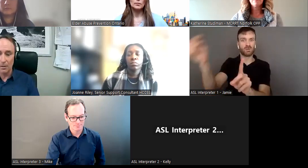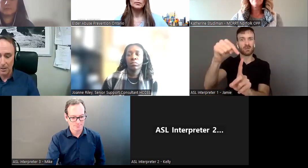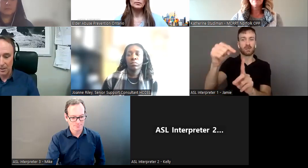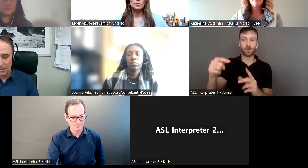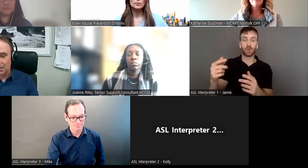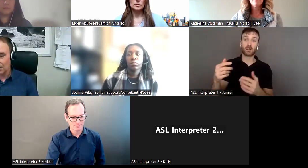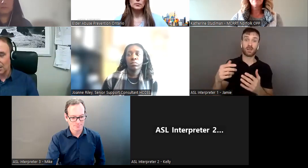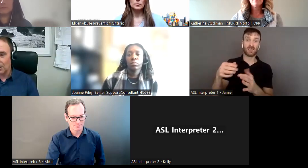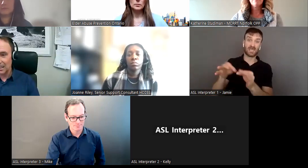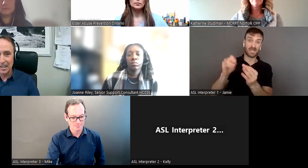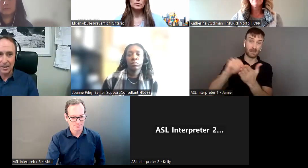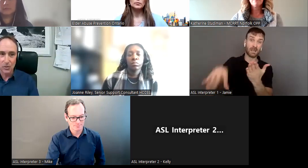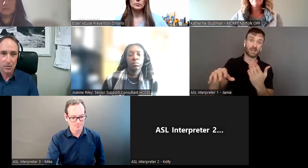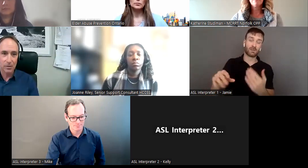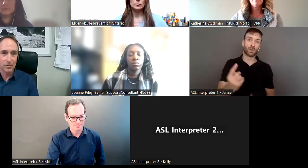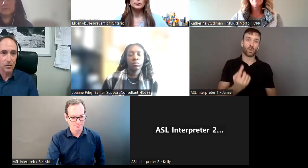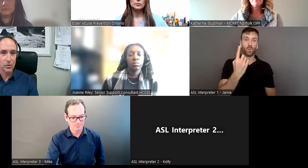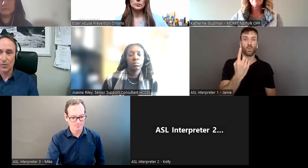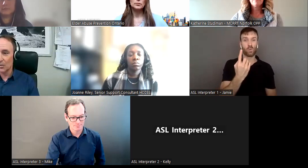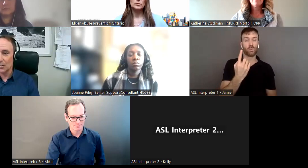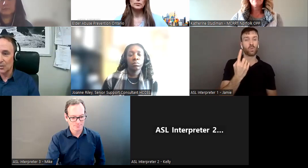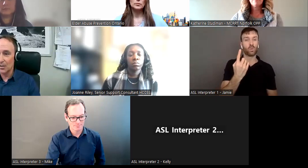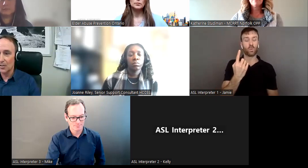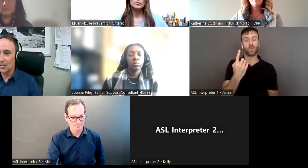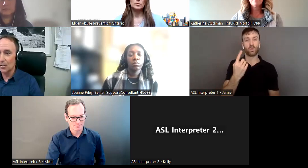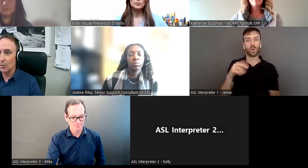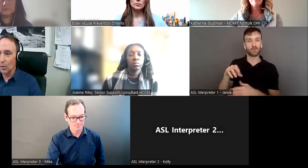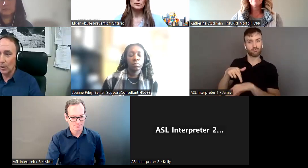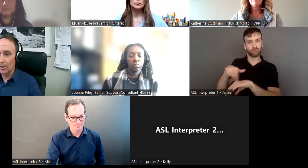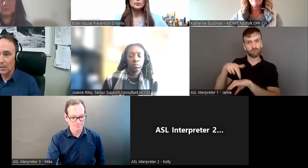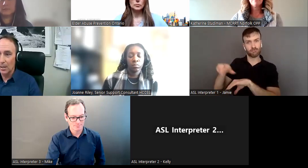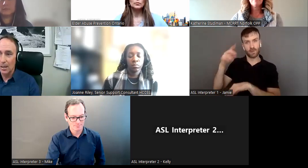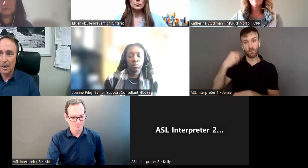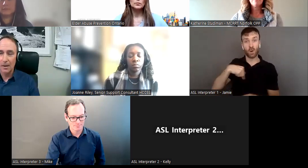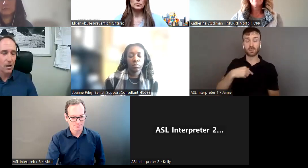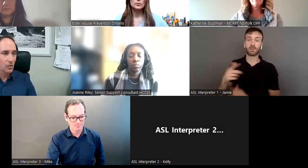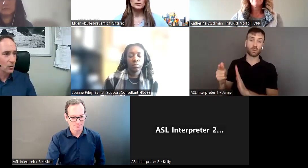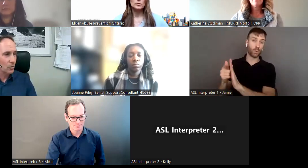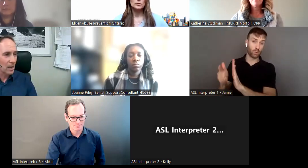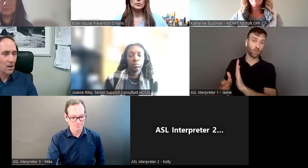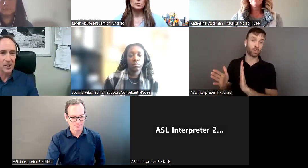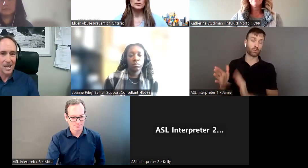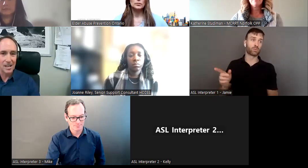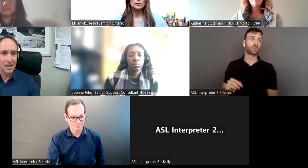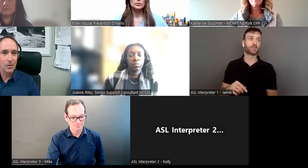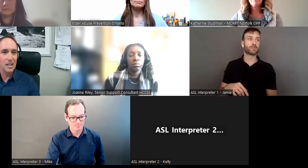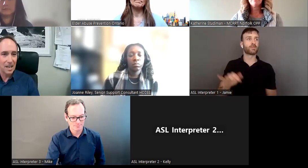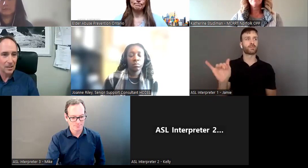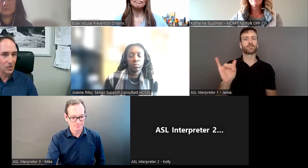of our leading sort of referral sources is to a lawyer. Also